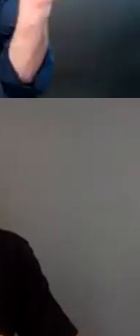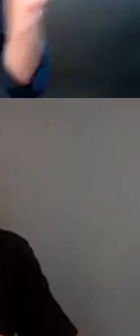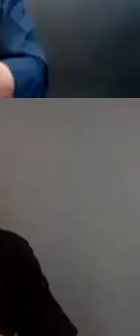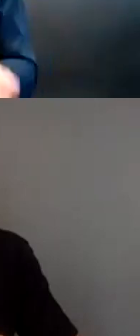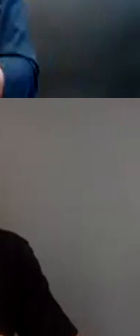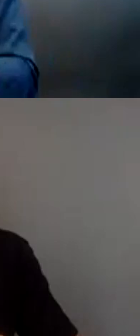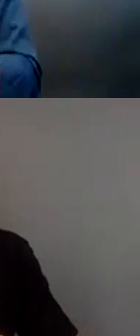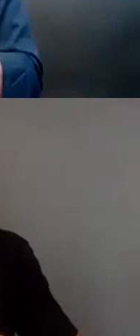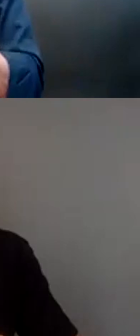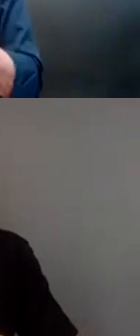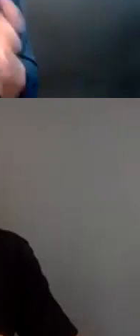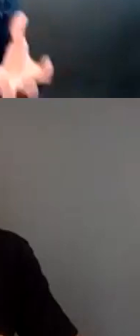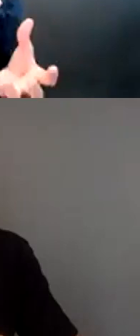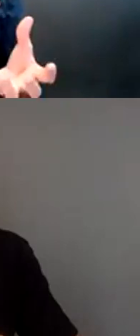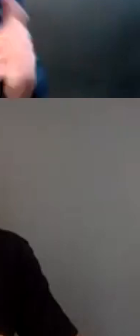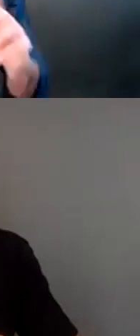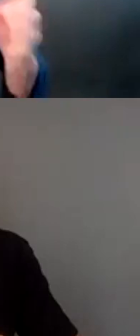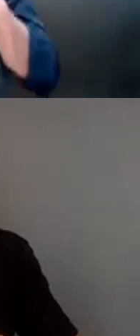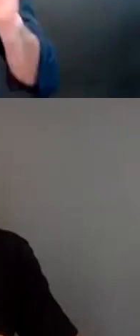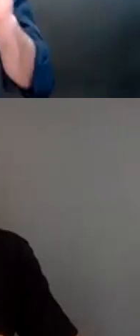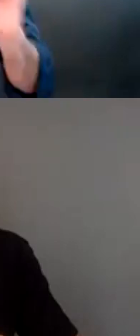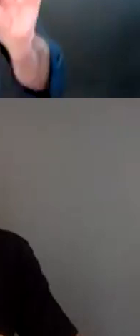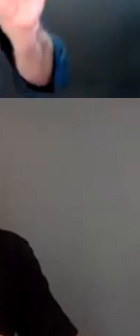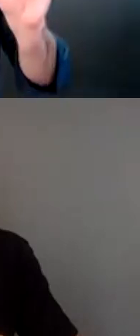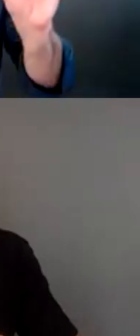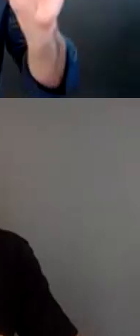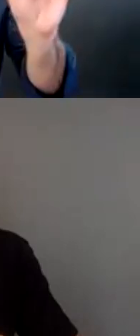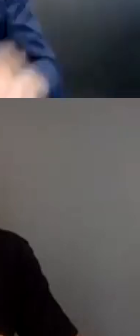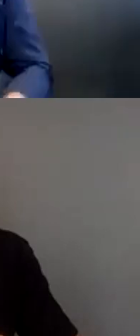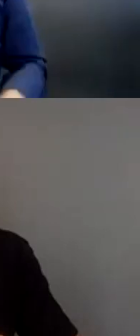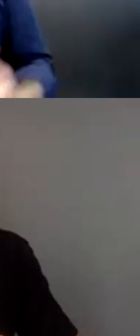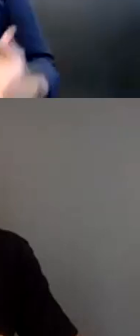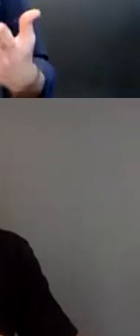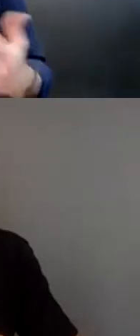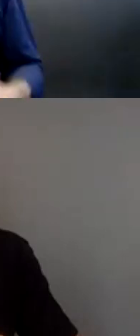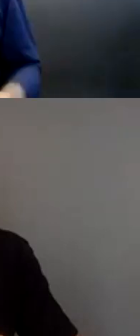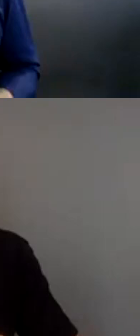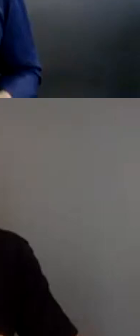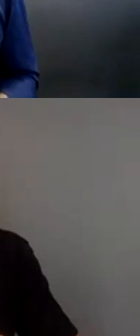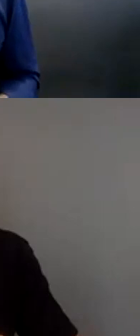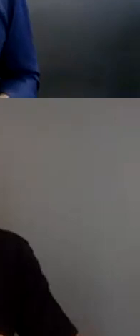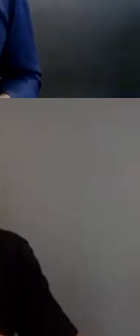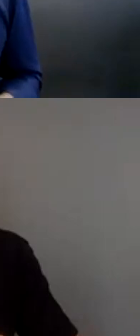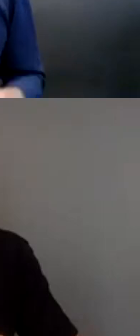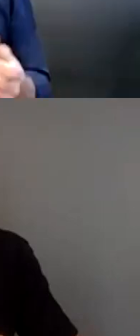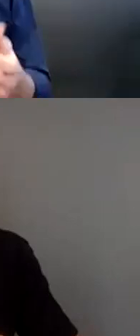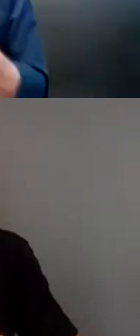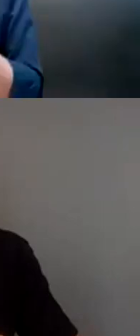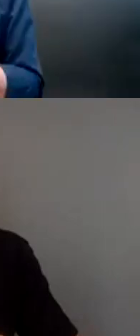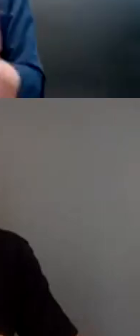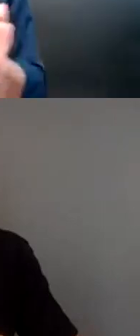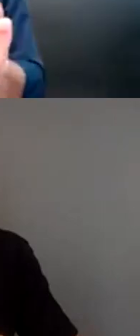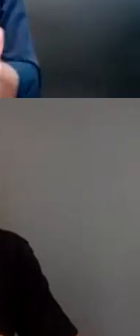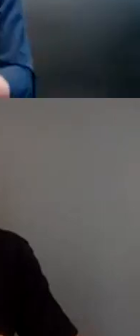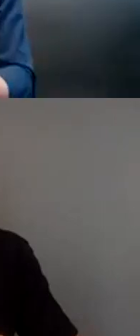active strategy that can happen anywhere, anytime. And that's where, you get that multiplier effect. If we can think of